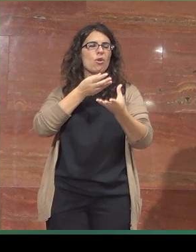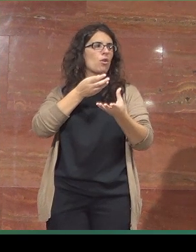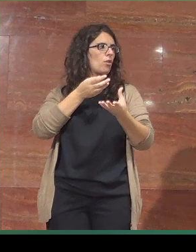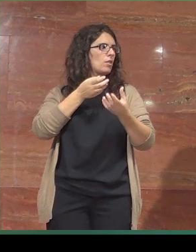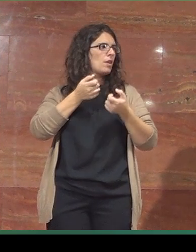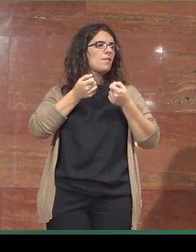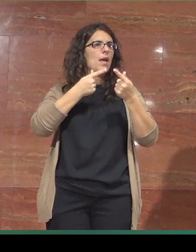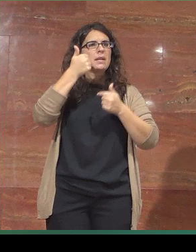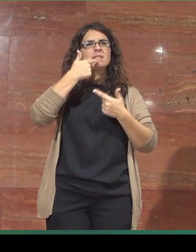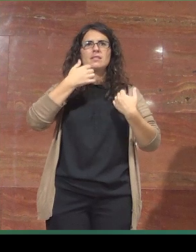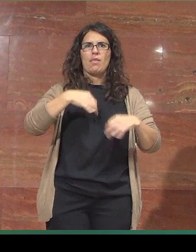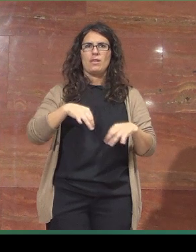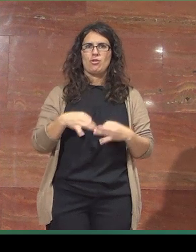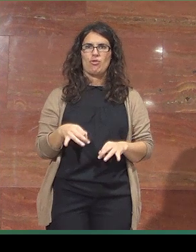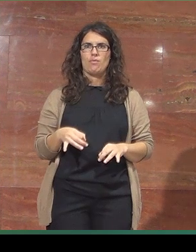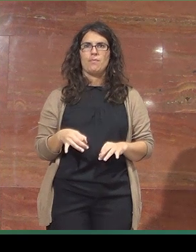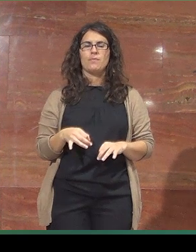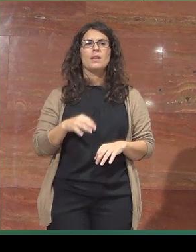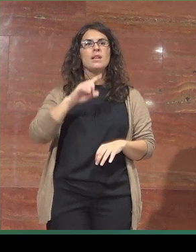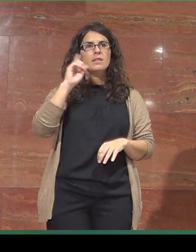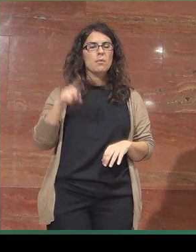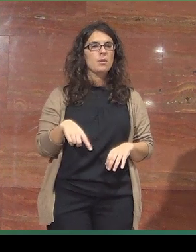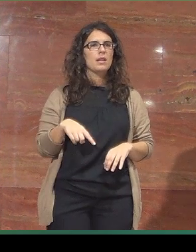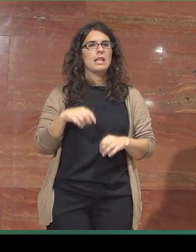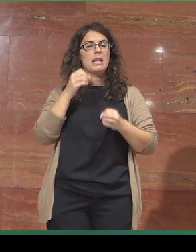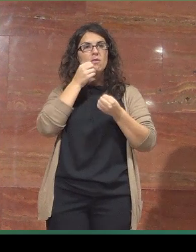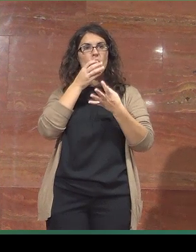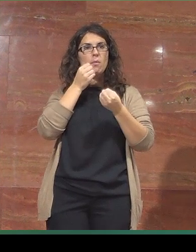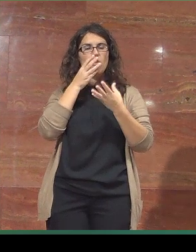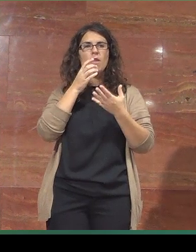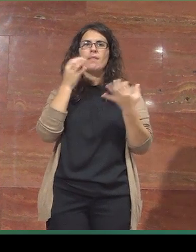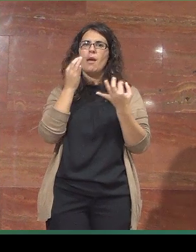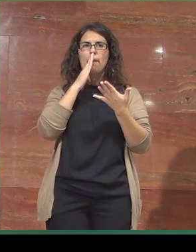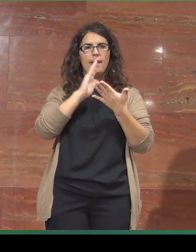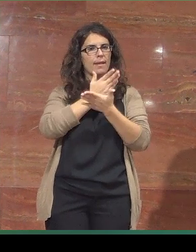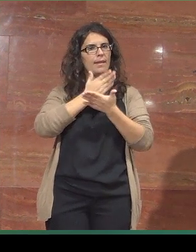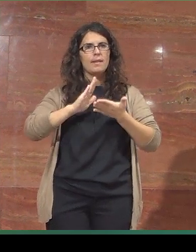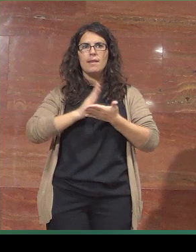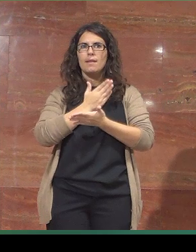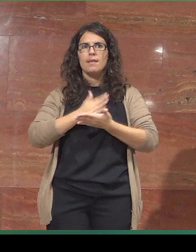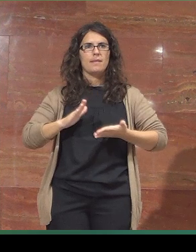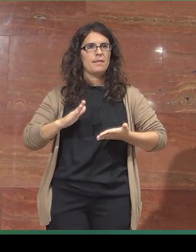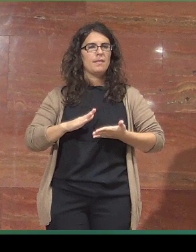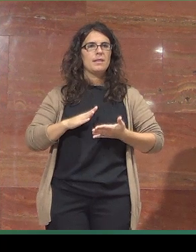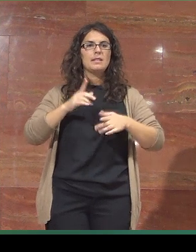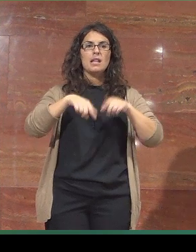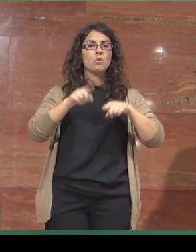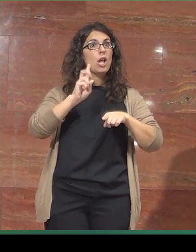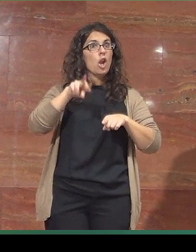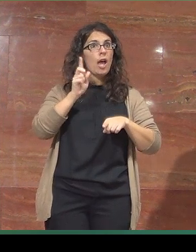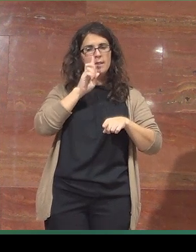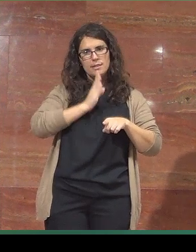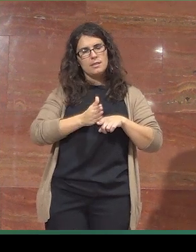when we first in the UK had wheelchair-accessible buses, the bus operators came to me, I was then in government, and